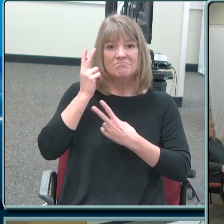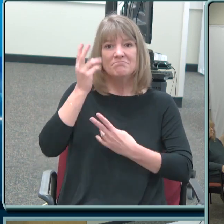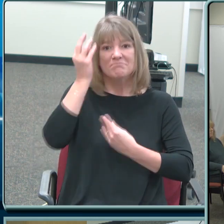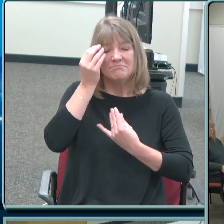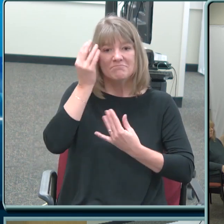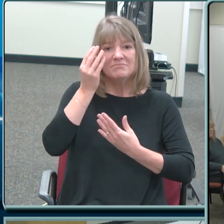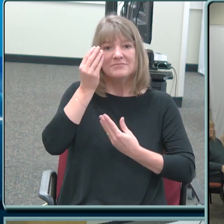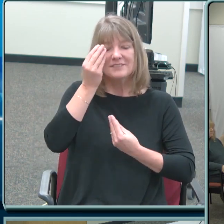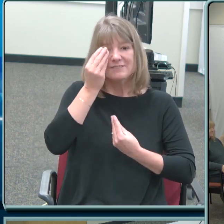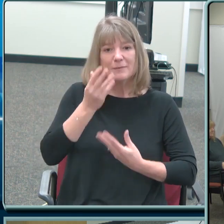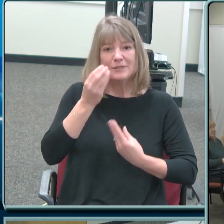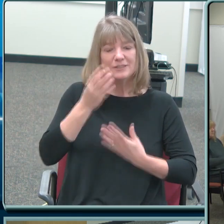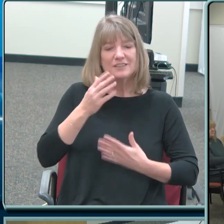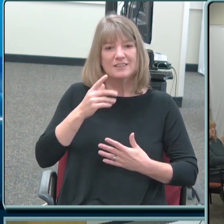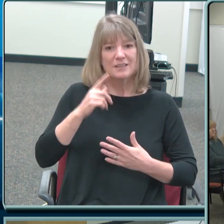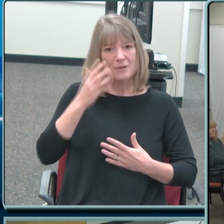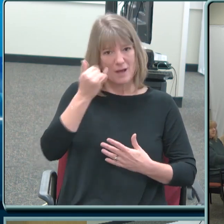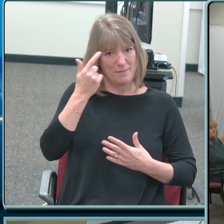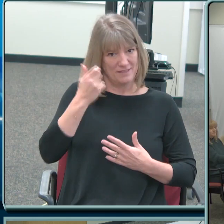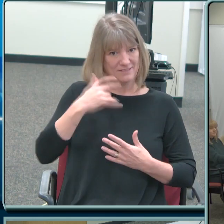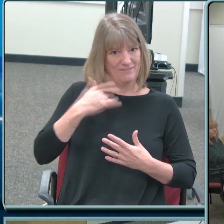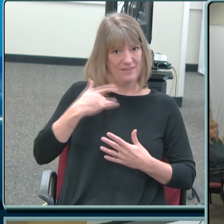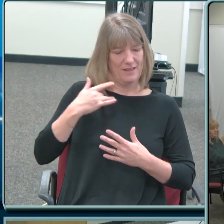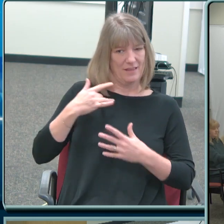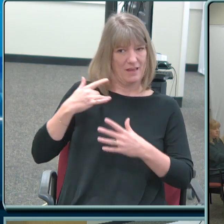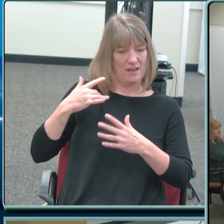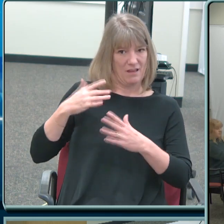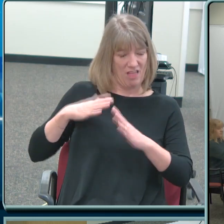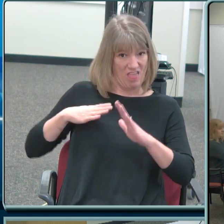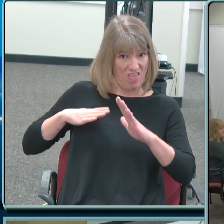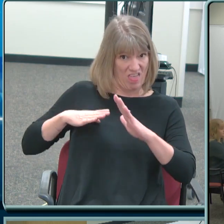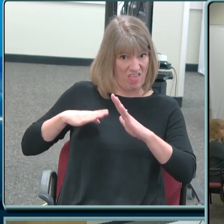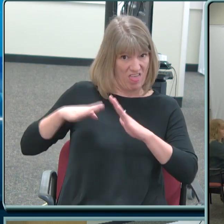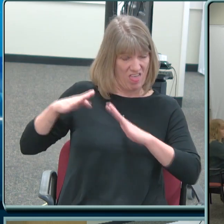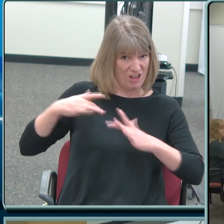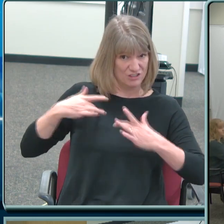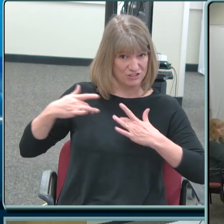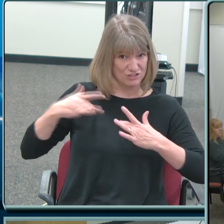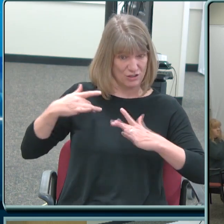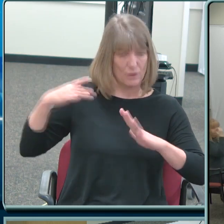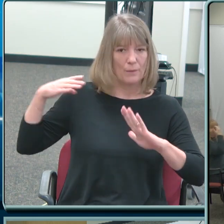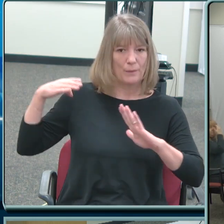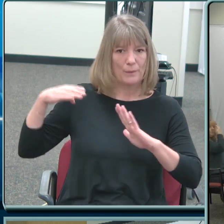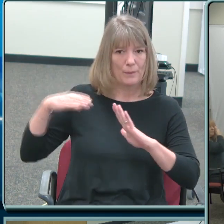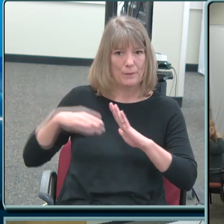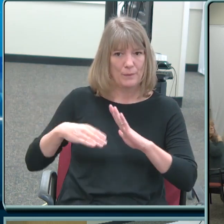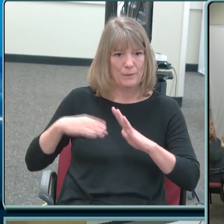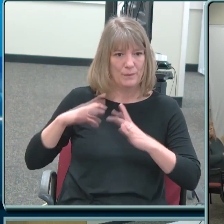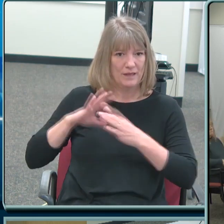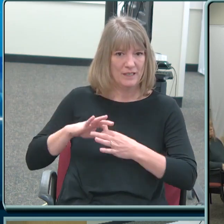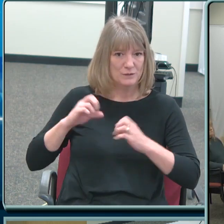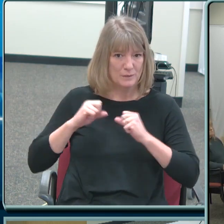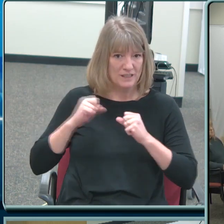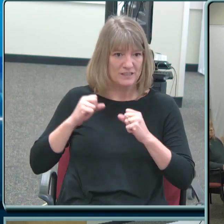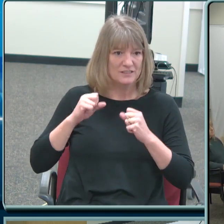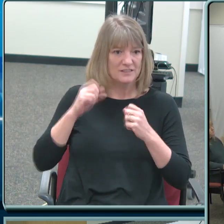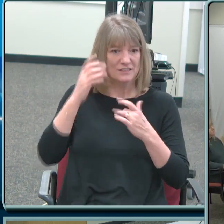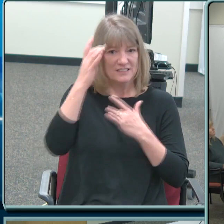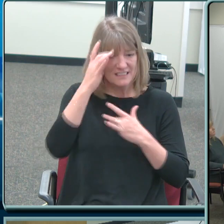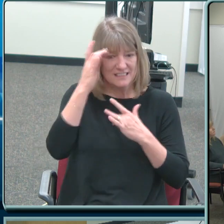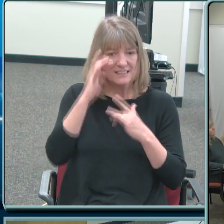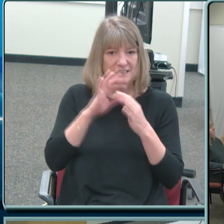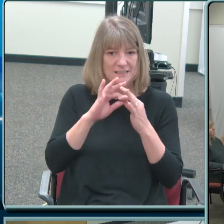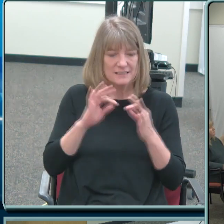now, because it feels like we are a bit past the hump of what we've been concerned about all winter in terms of these diseases. So next slide,